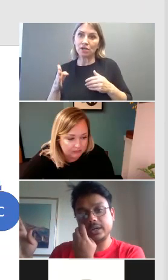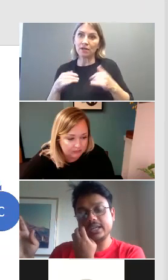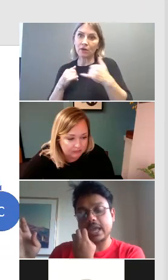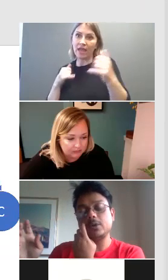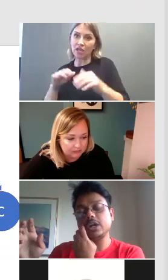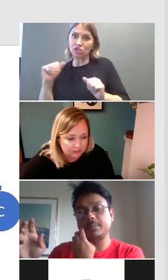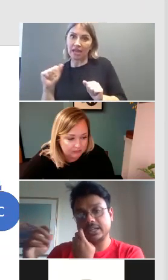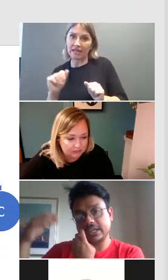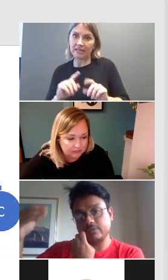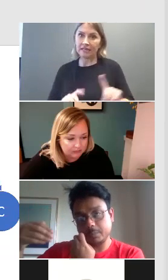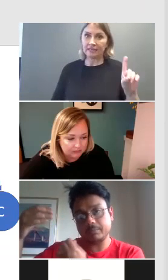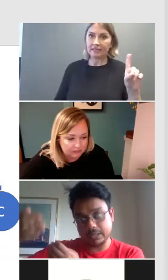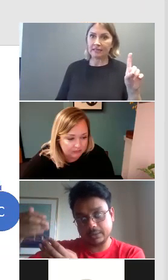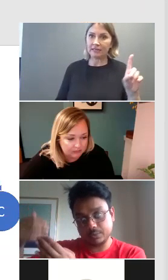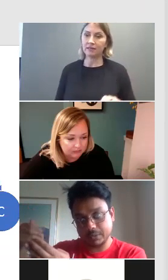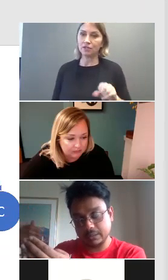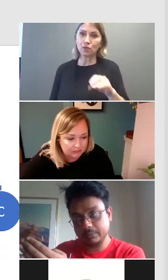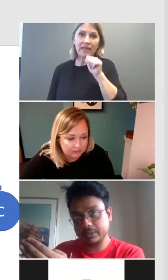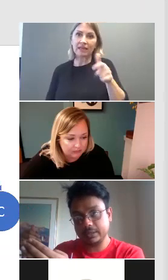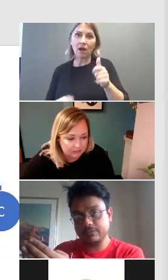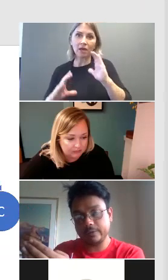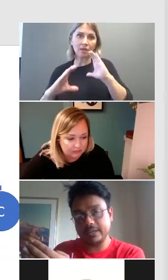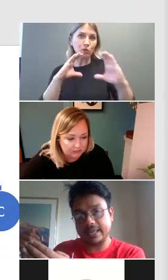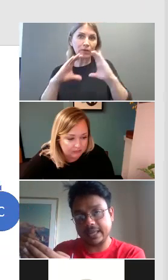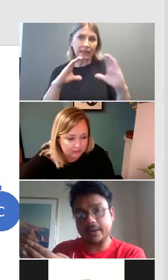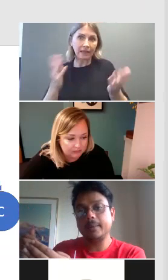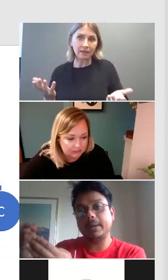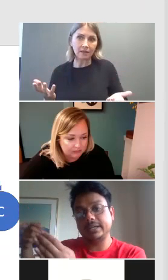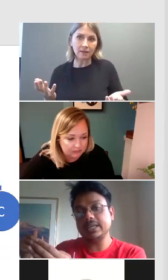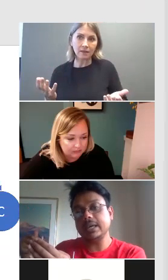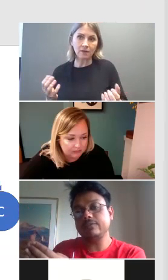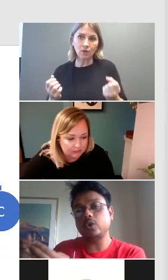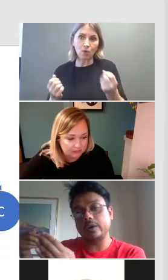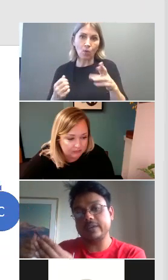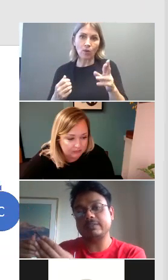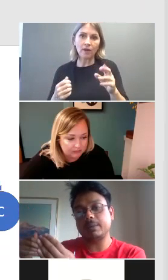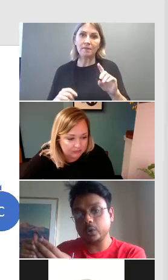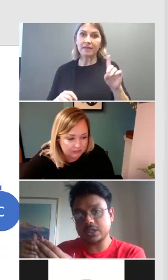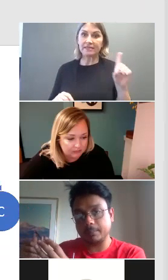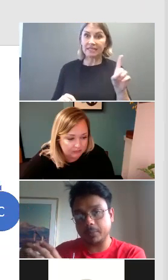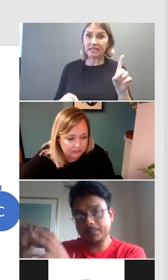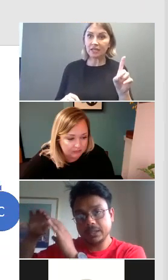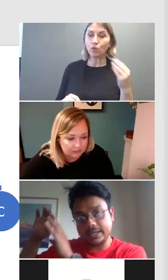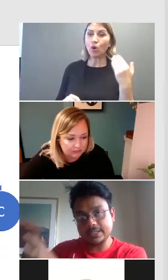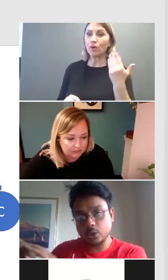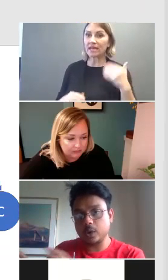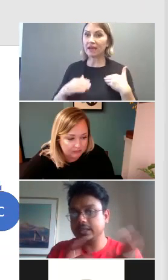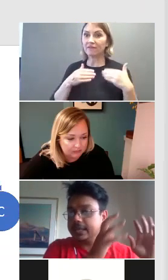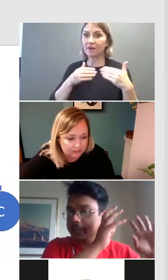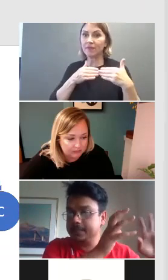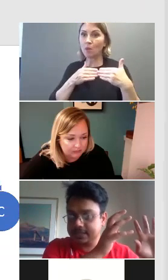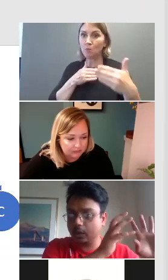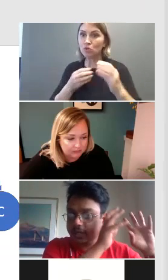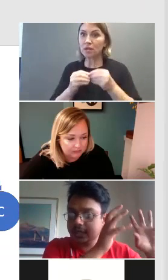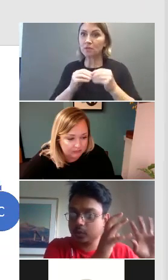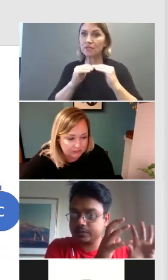would be ordered as, I mean, not immediately, it would be evolving like that, but DEF would always have a post number that is lower